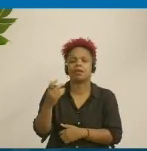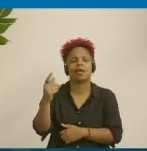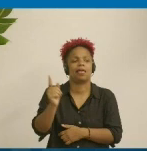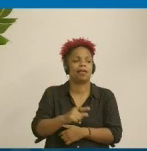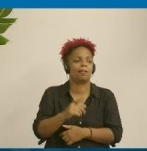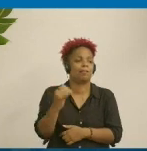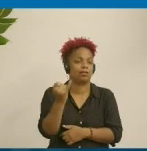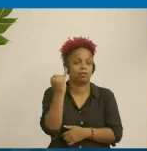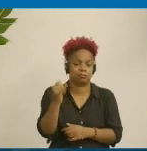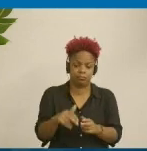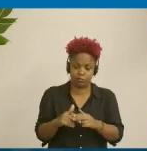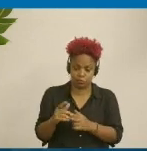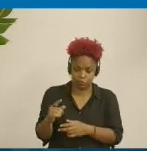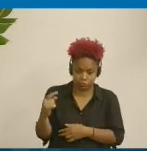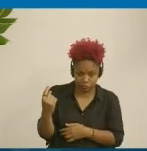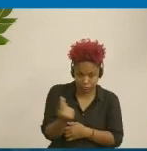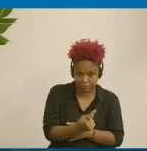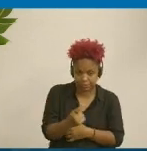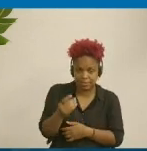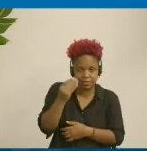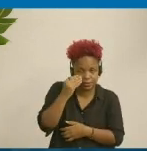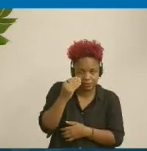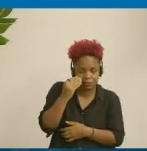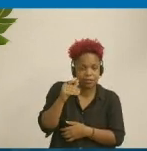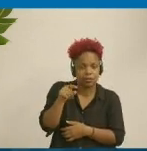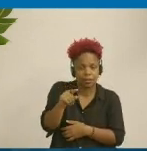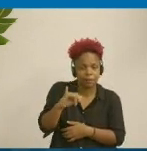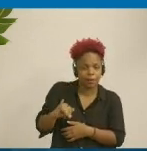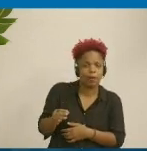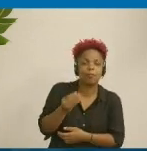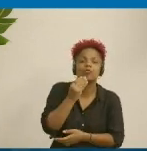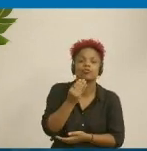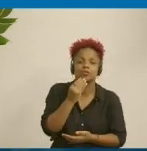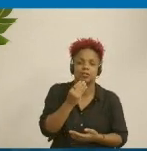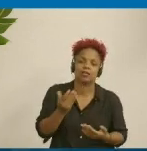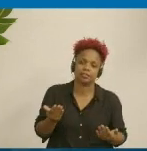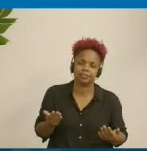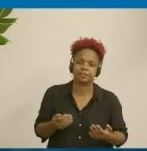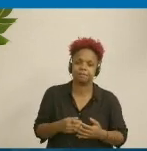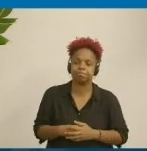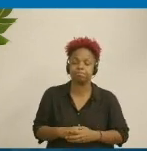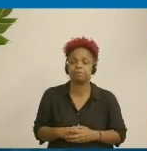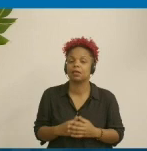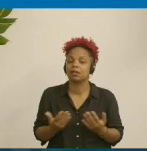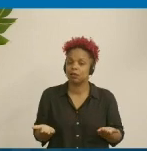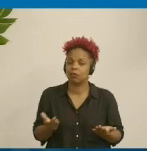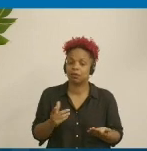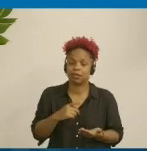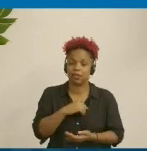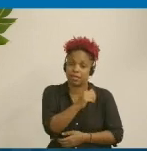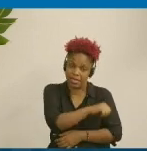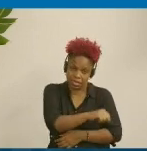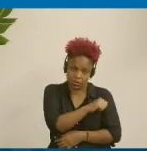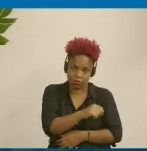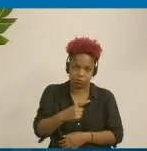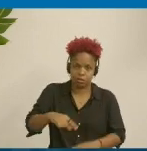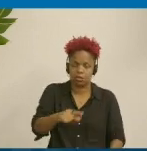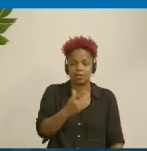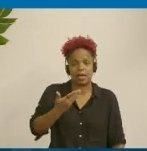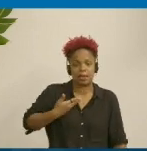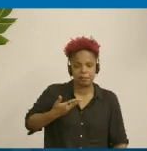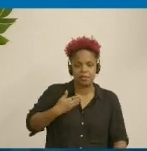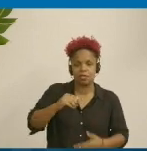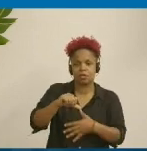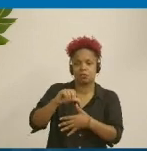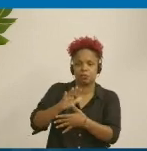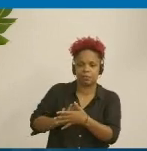looking for windows of opportunity. Given you're in Rio, I'll just point out that our Latin American colleagues are saying Brazil, Chile, Colombia,